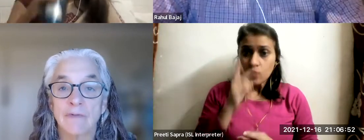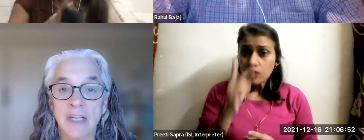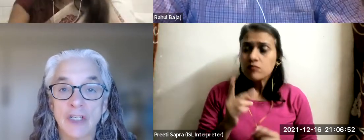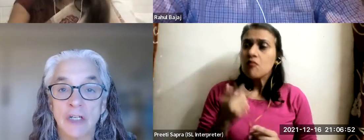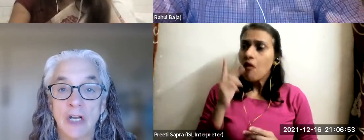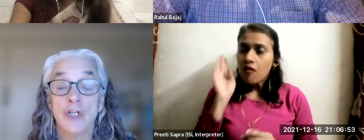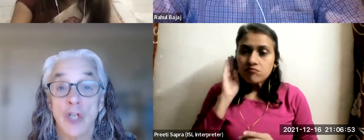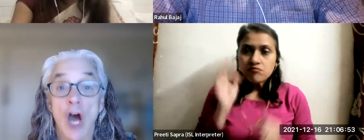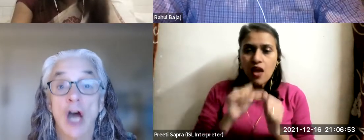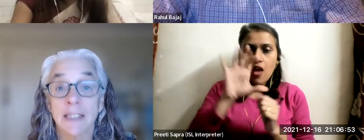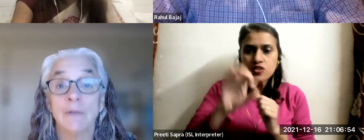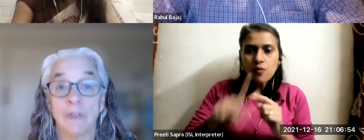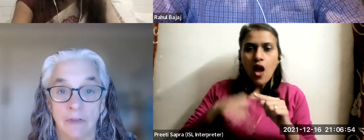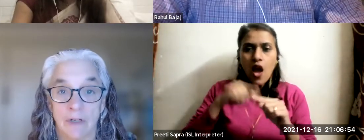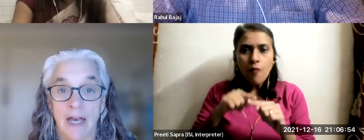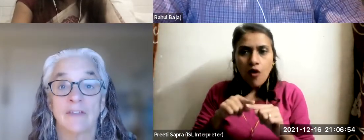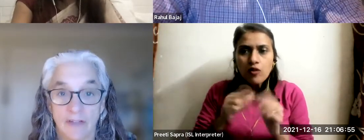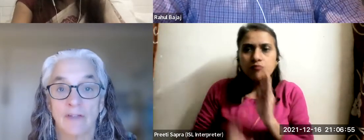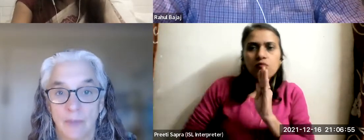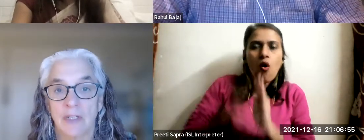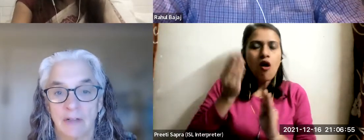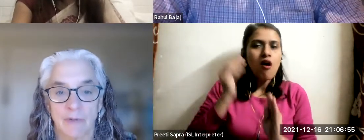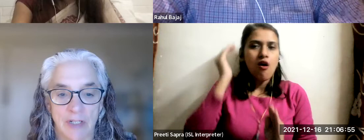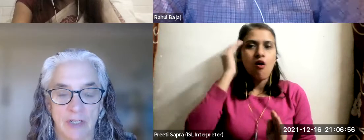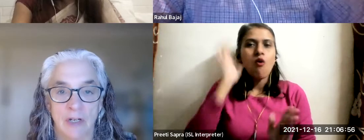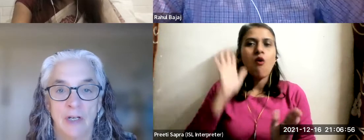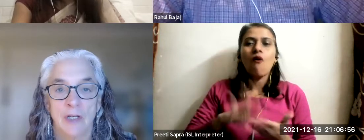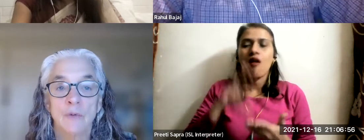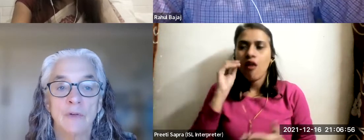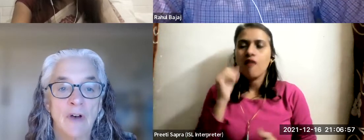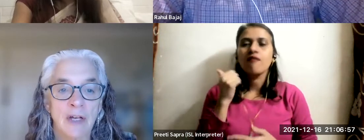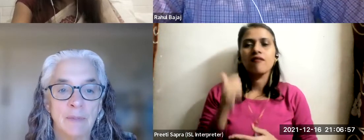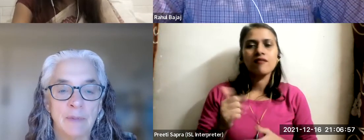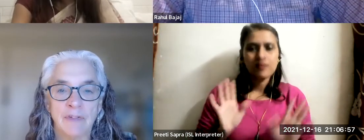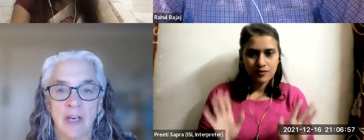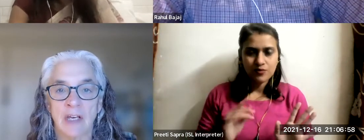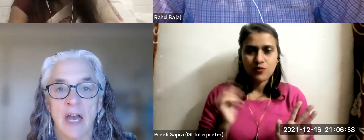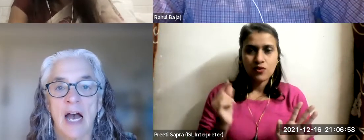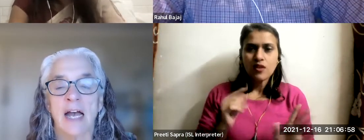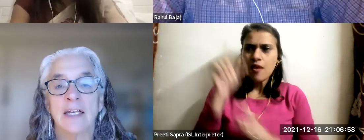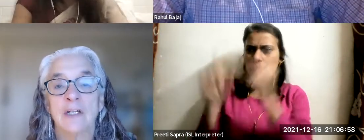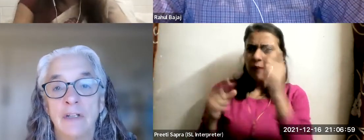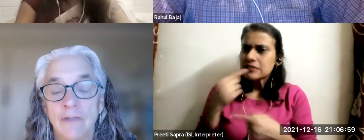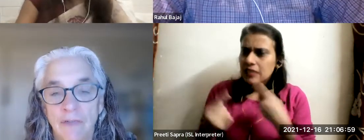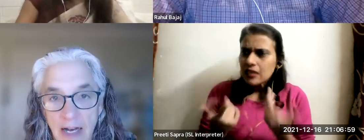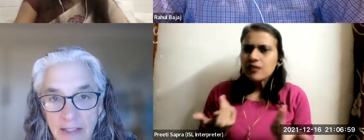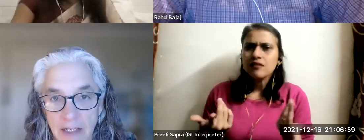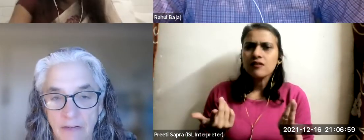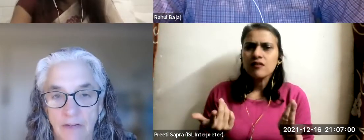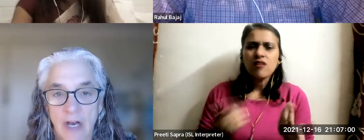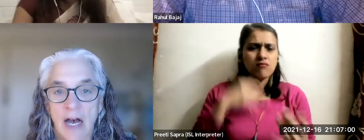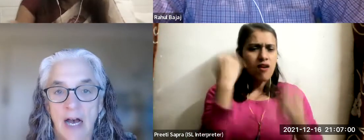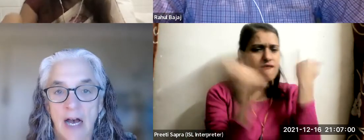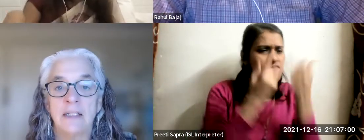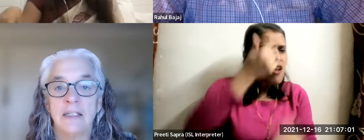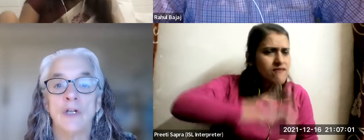accessibility information not labeled as accessibility information. You will find people saying, I couldn't find